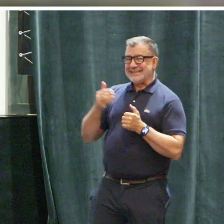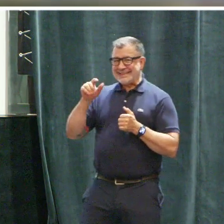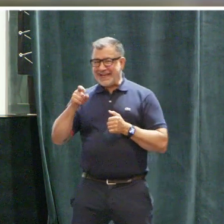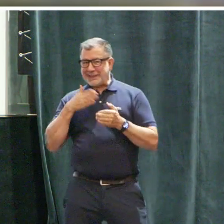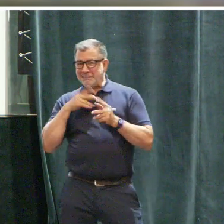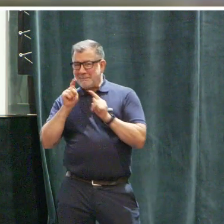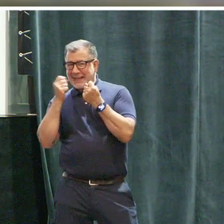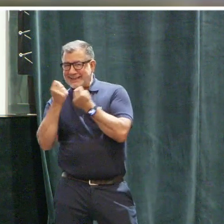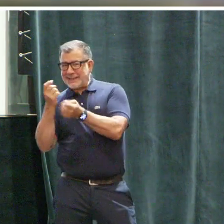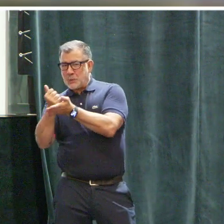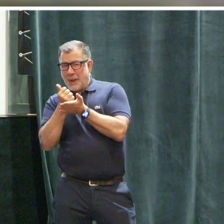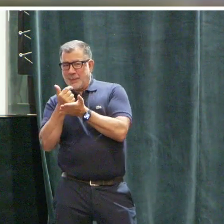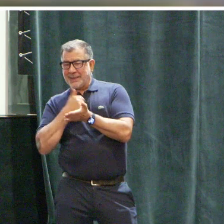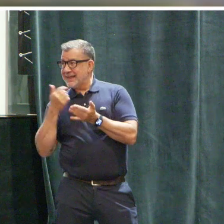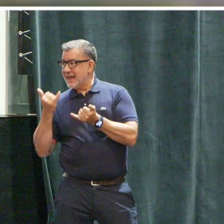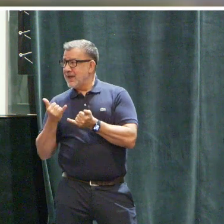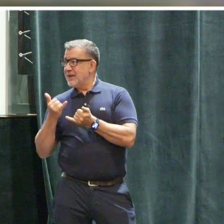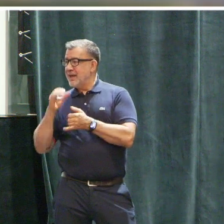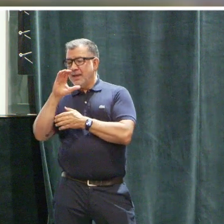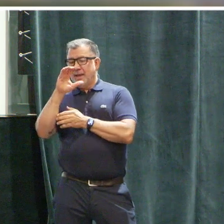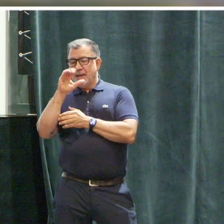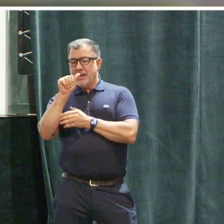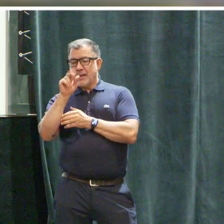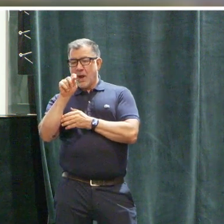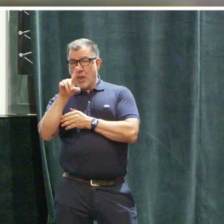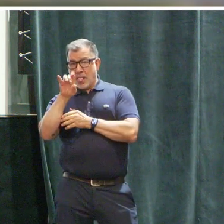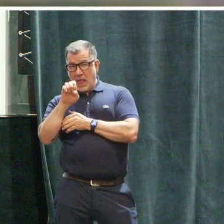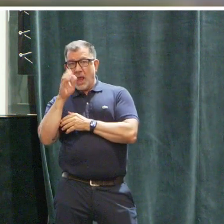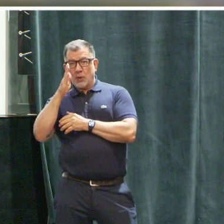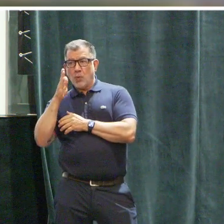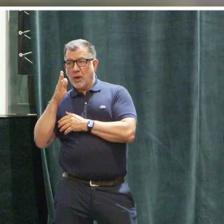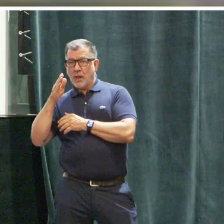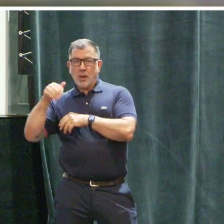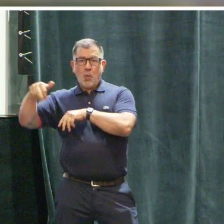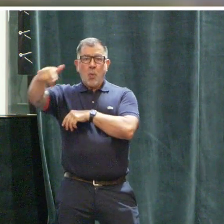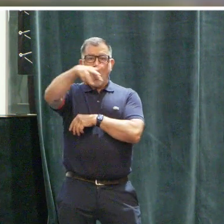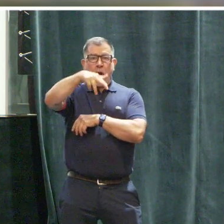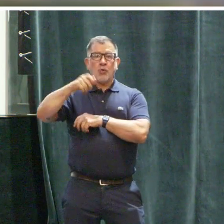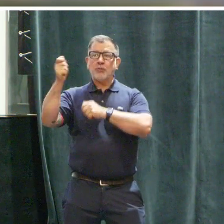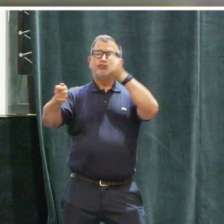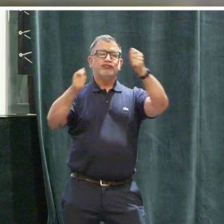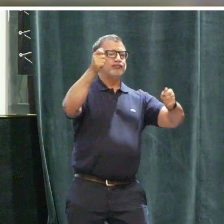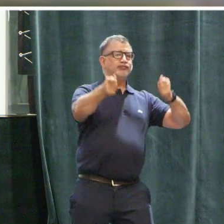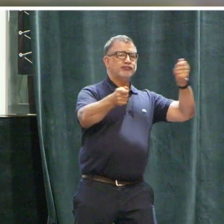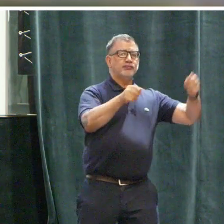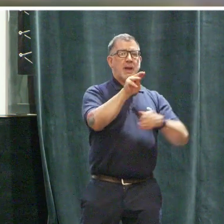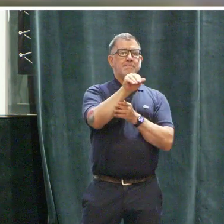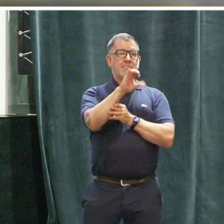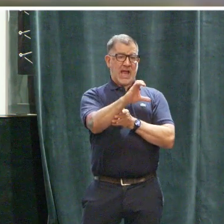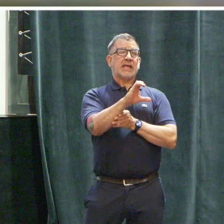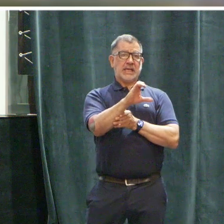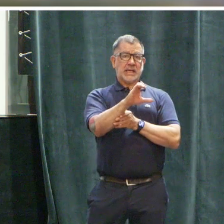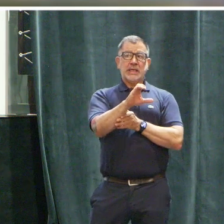here? So Caroline Ibarra will walk around with the mic. For those who are in the